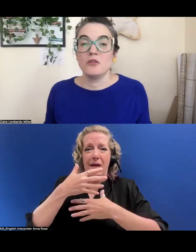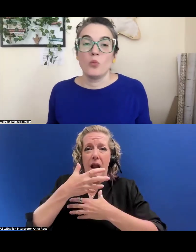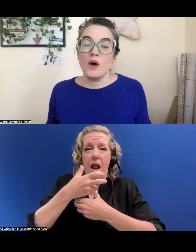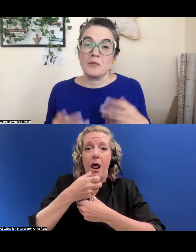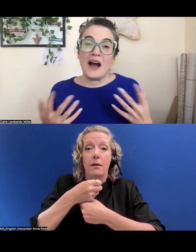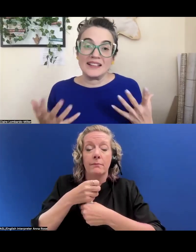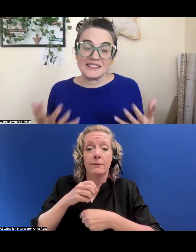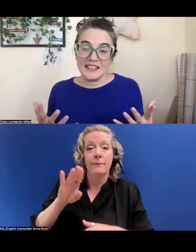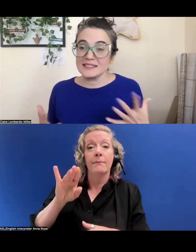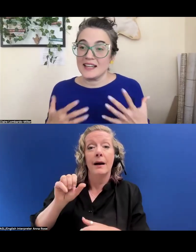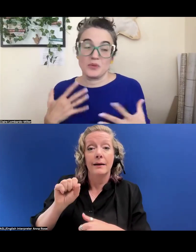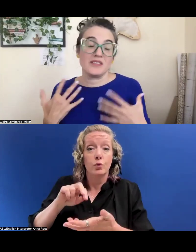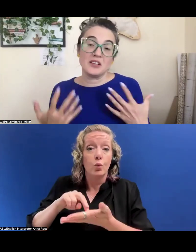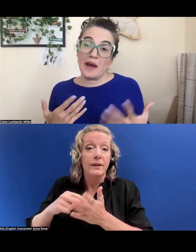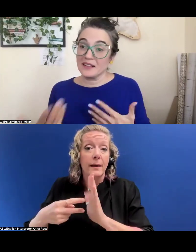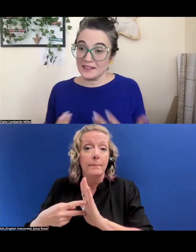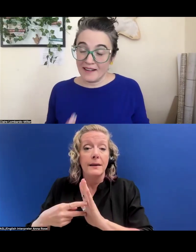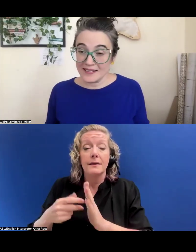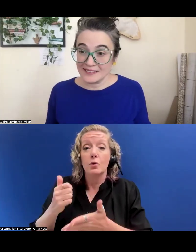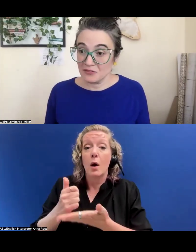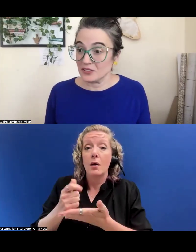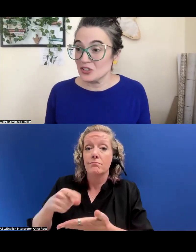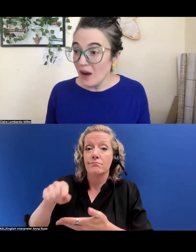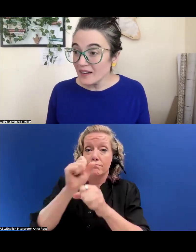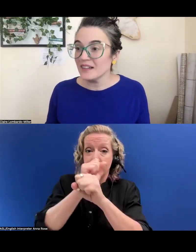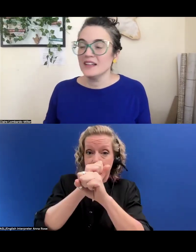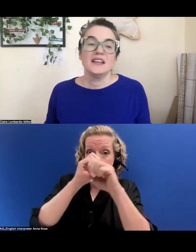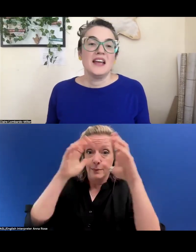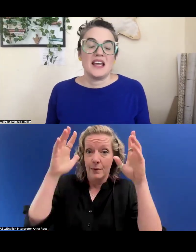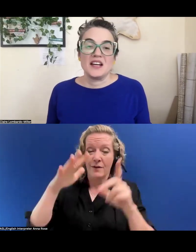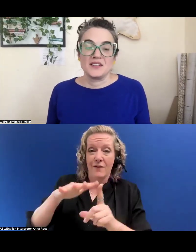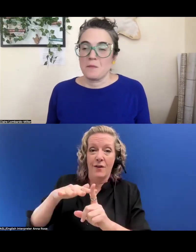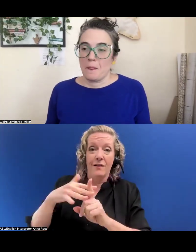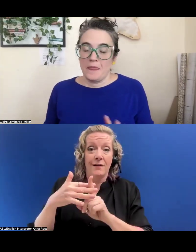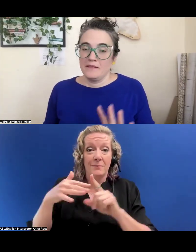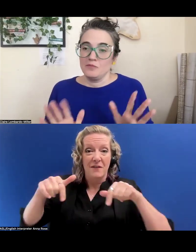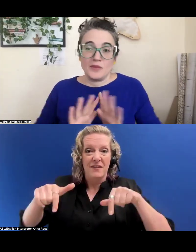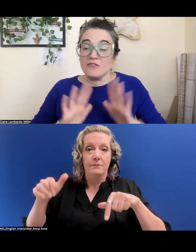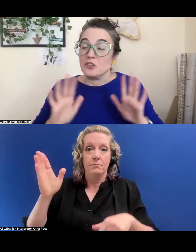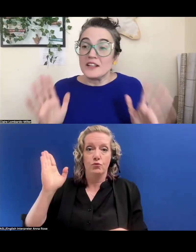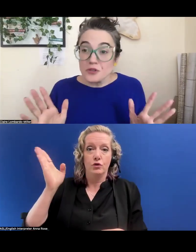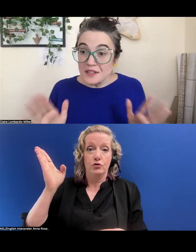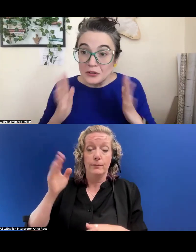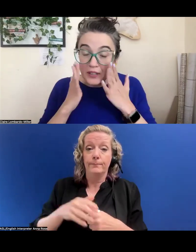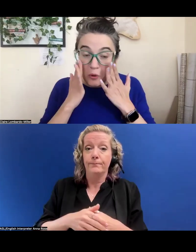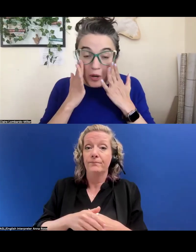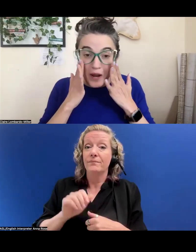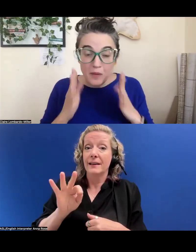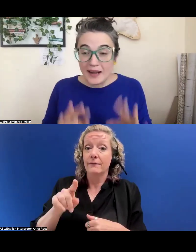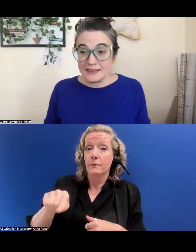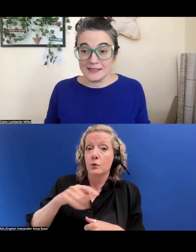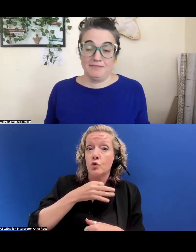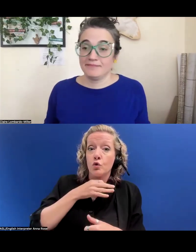of what bias is as we think about it in the context of this talk. And if you're interested in learning more